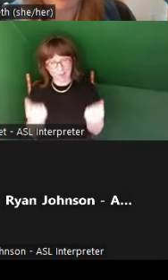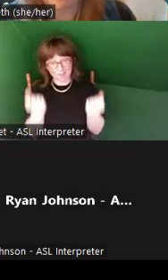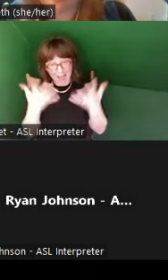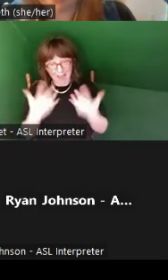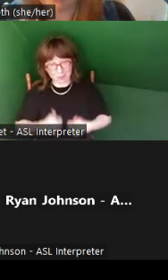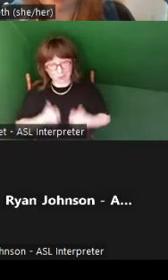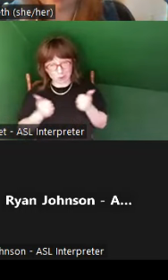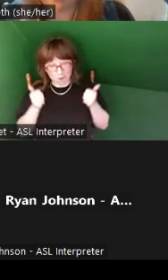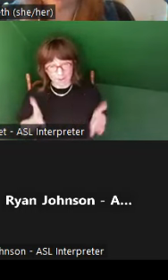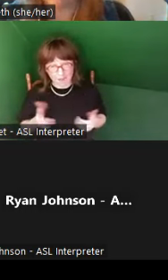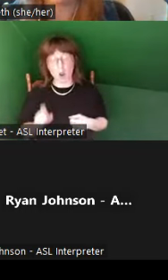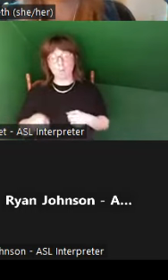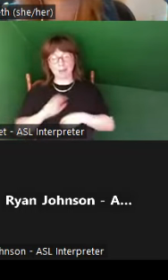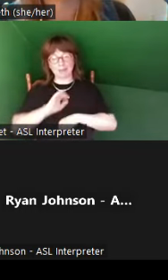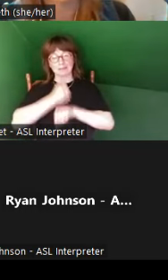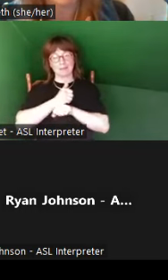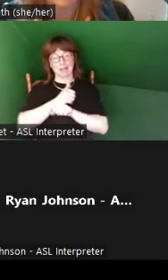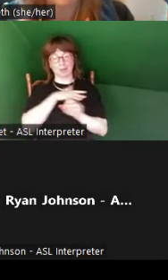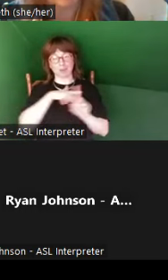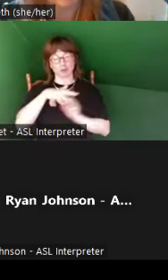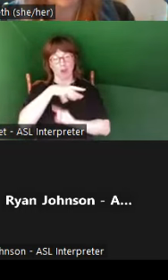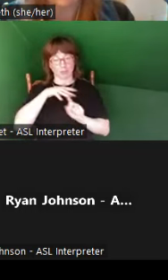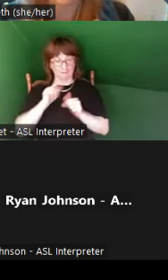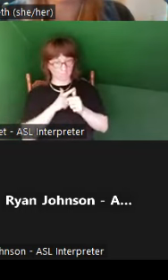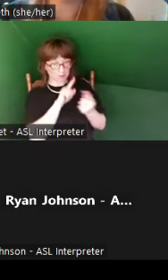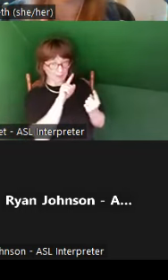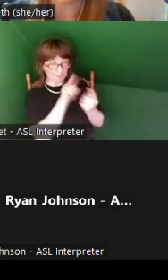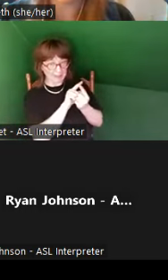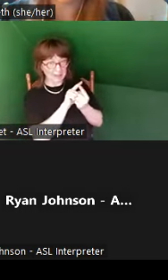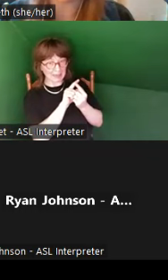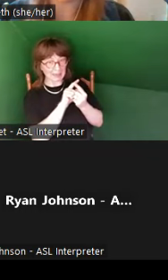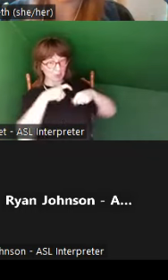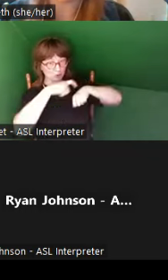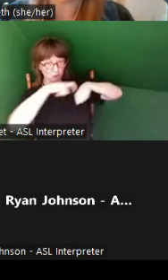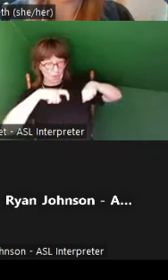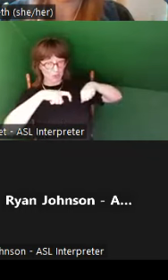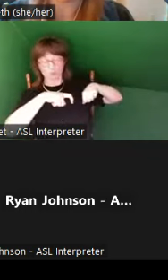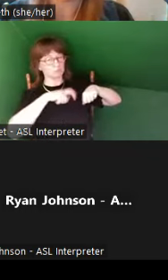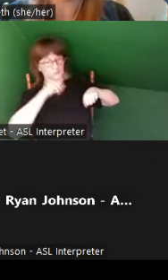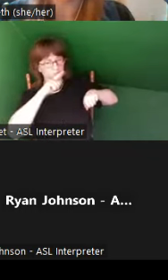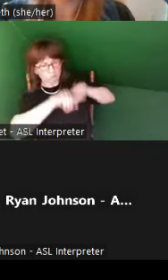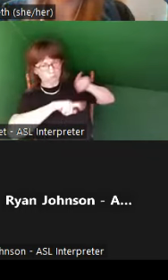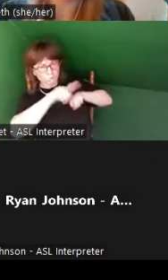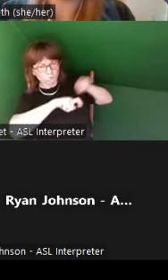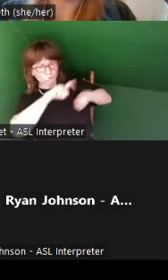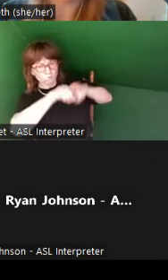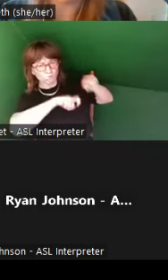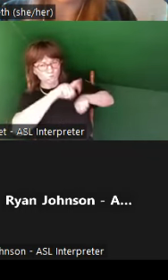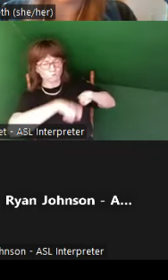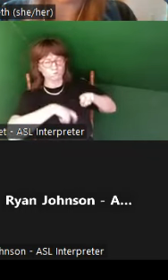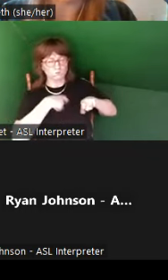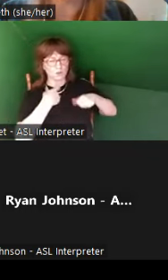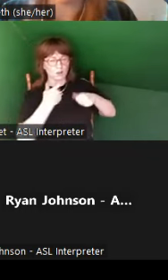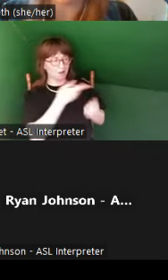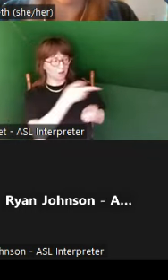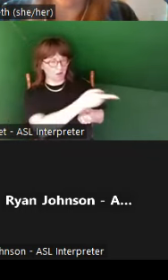you're meeting with those prospective participants to kind of dig past the surface instead of immediately dismissing somebody who